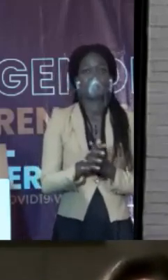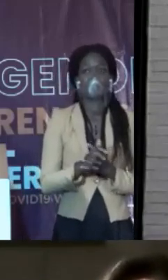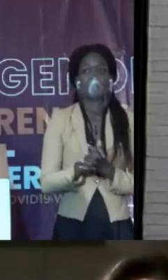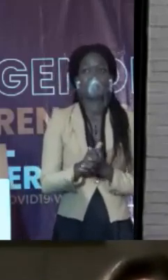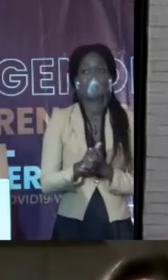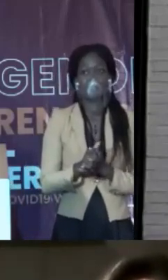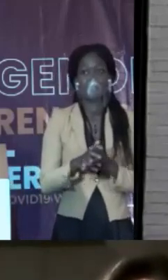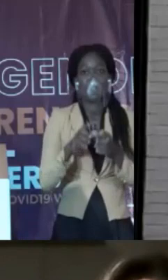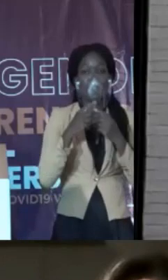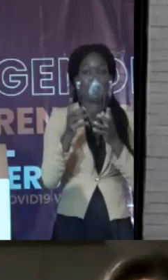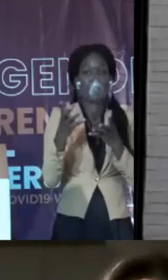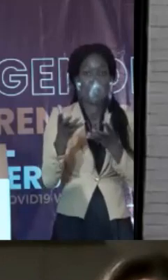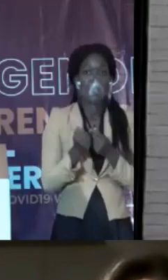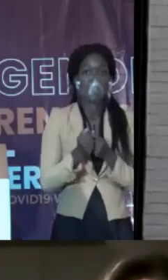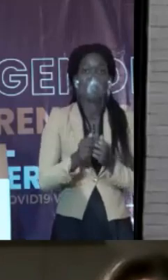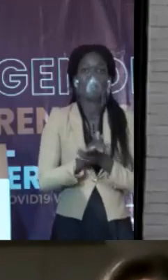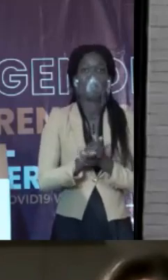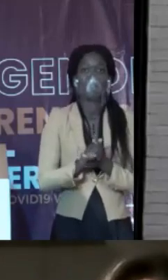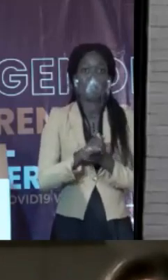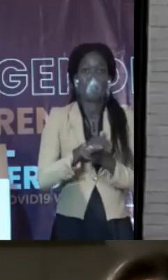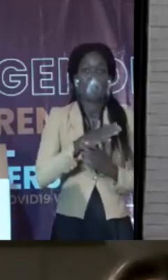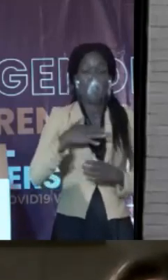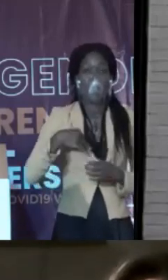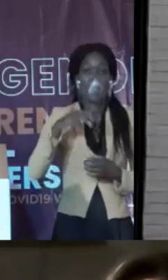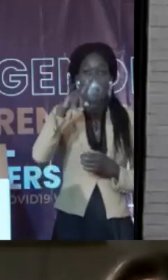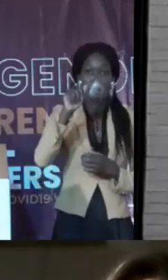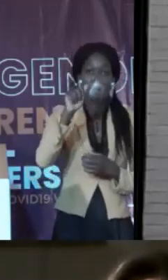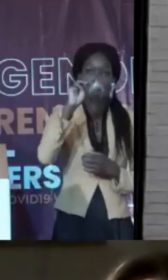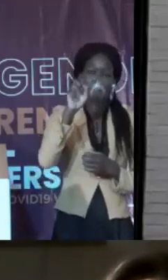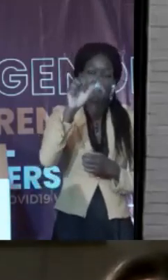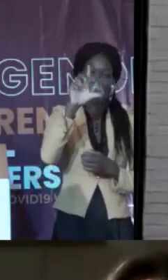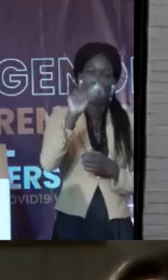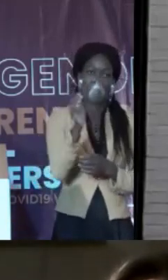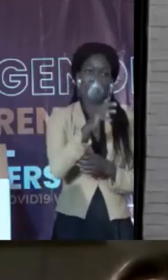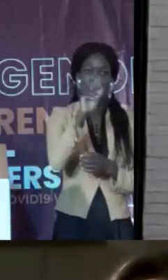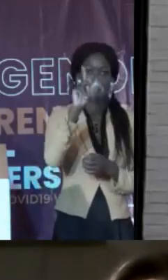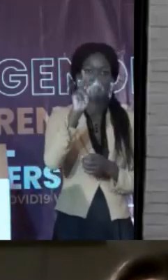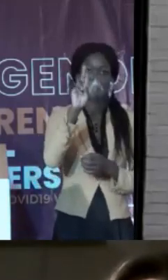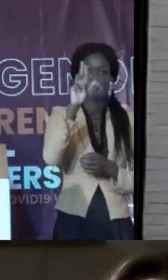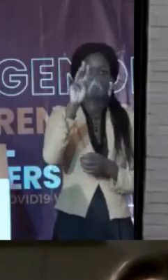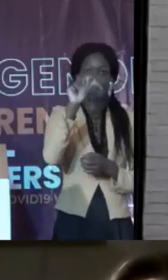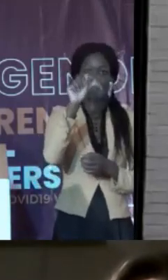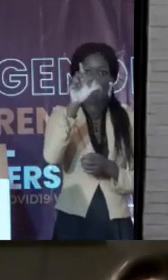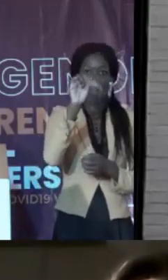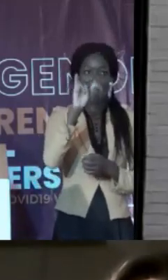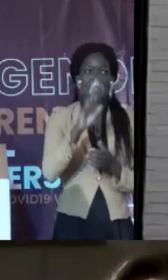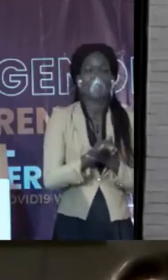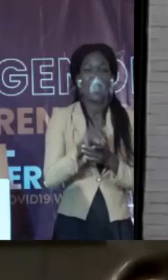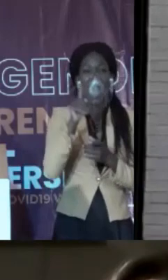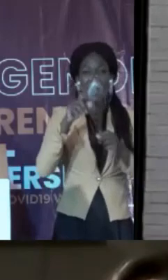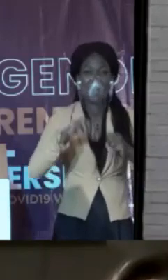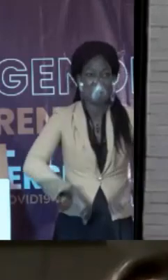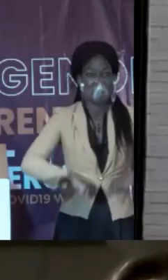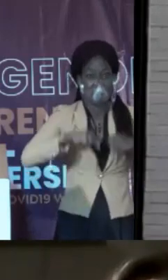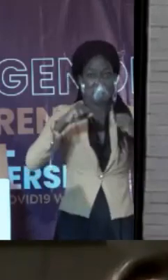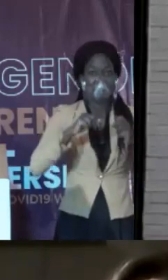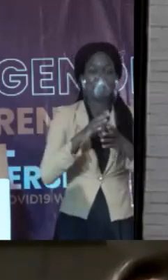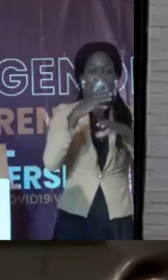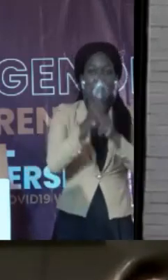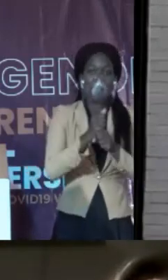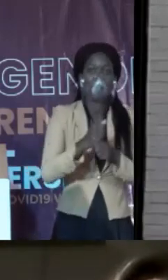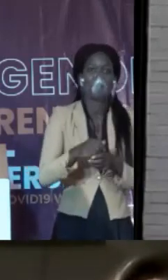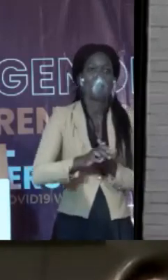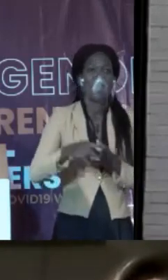And we also have Ms. Pamela Kuwali. She is the Chief Executive Officer of the Civil Society